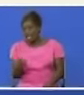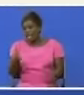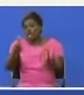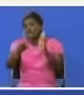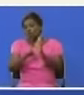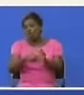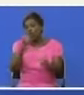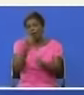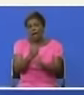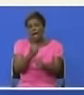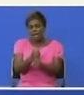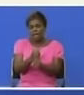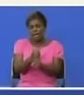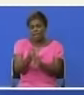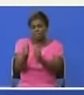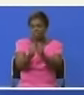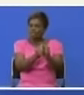laws operate in consonant.